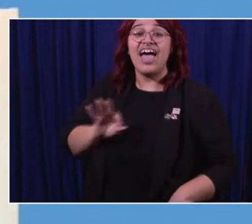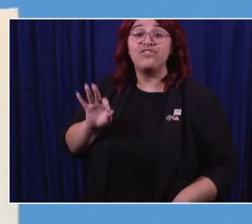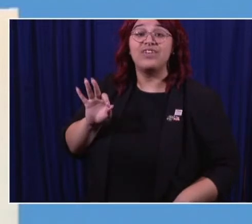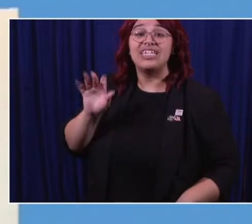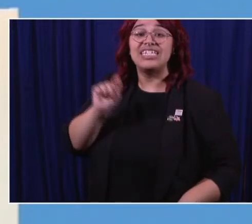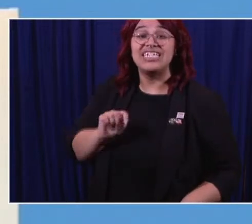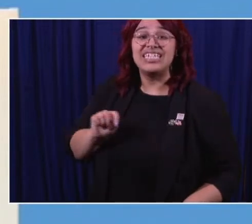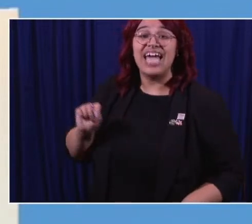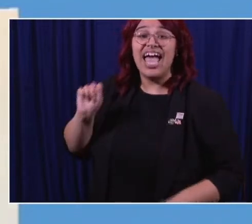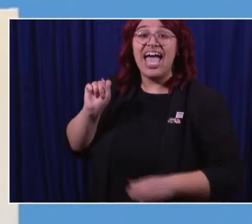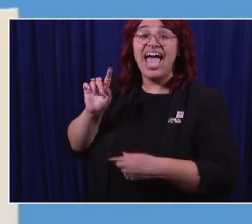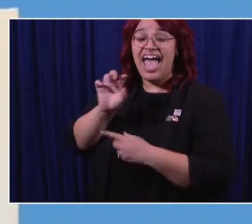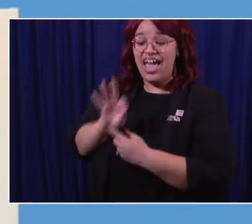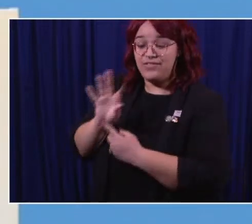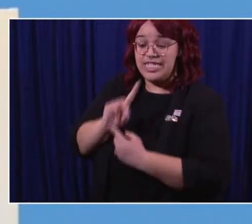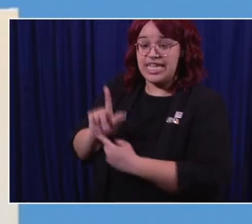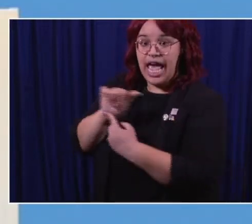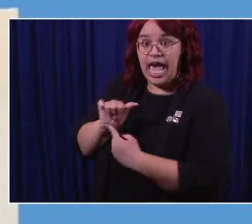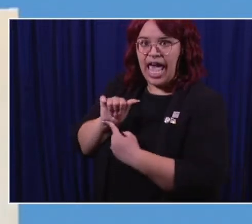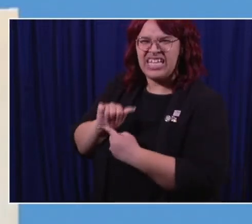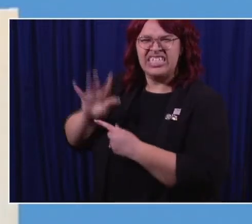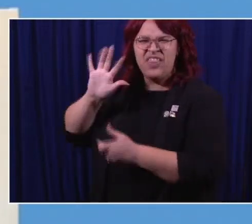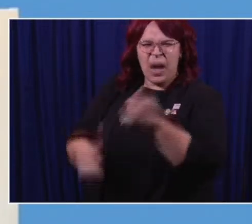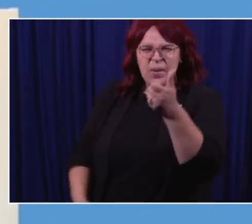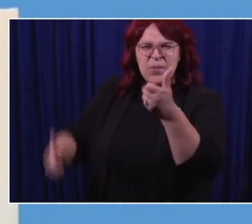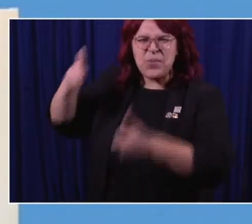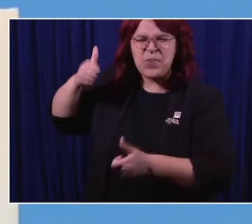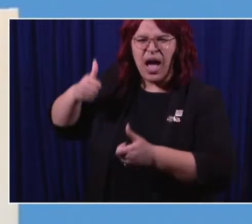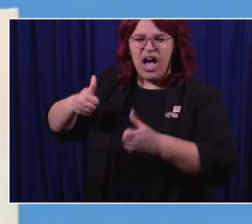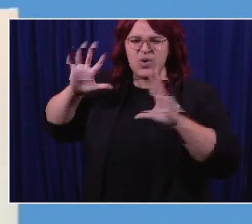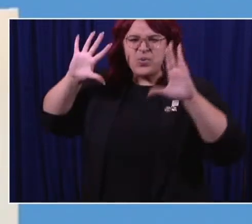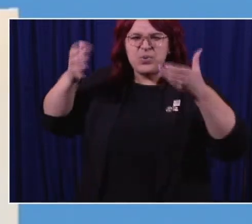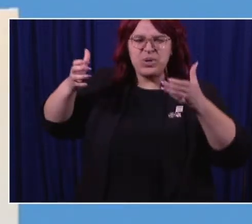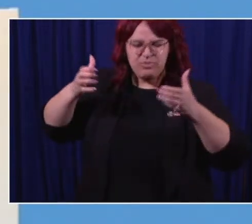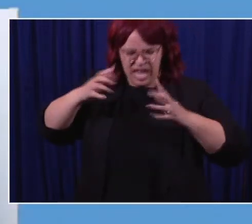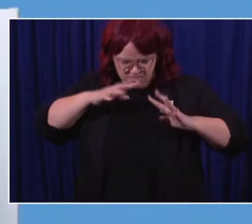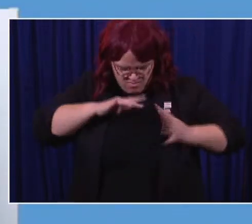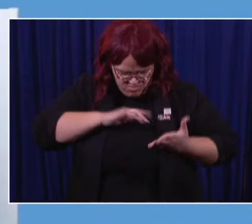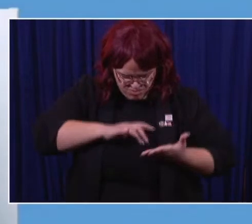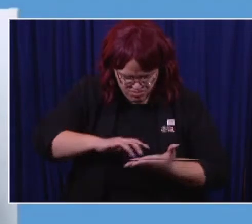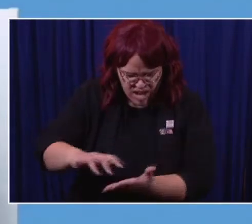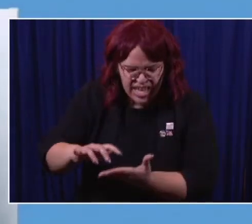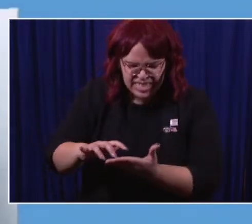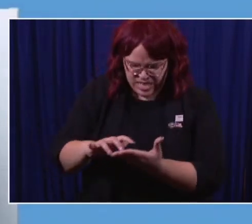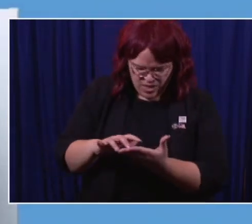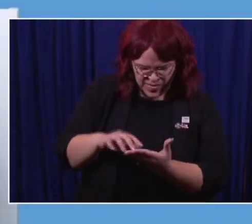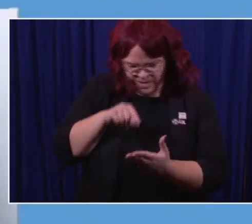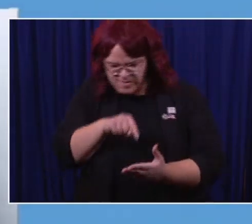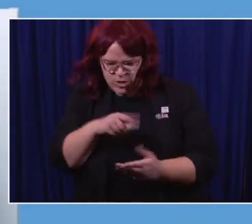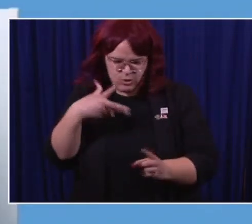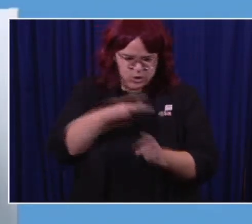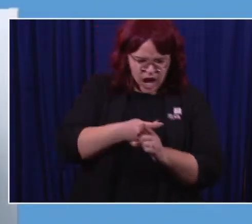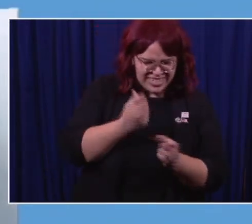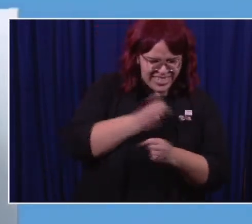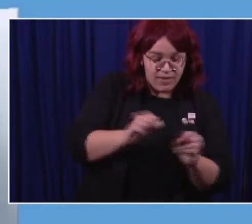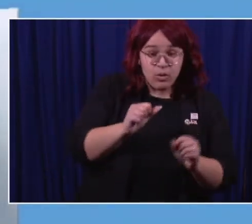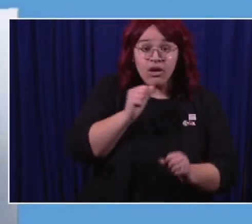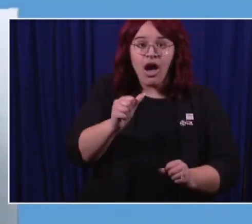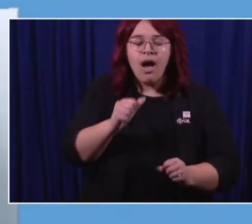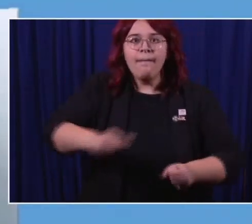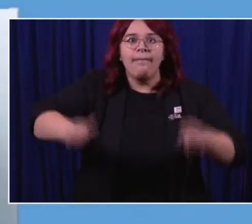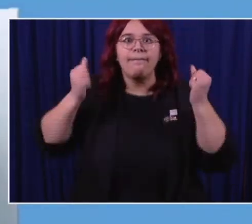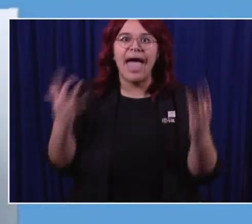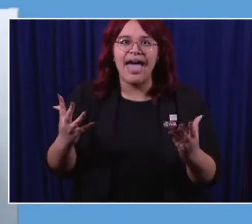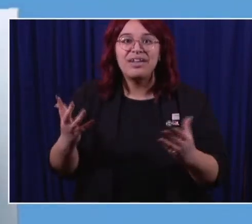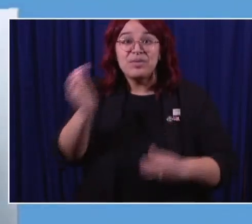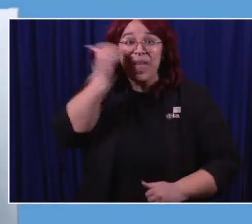committee who heavily scrutinized the vaccination before it was widely distributed. Did you know that thousands of people of